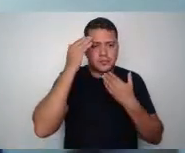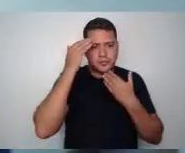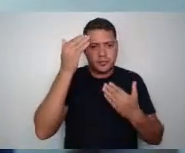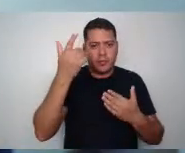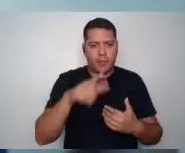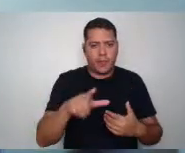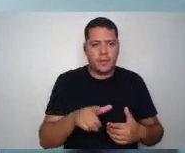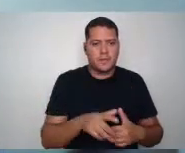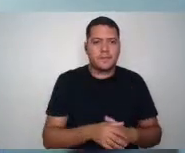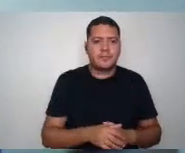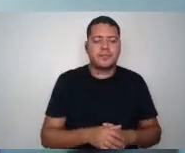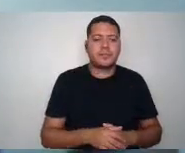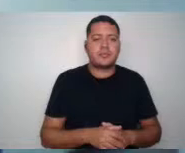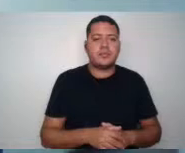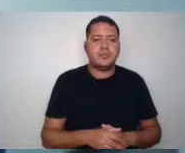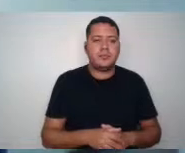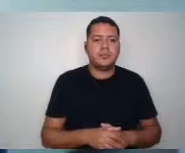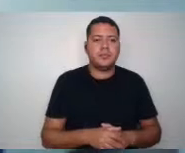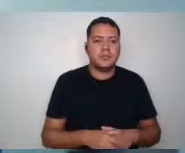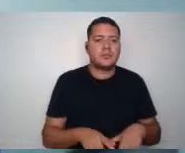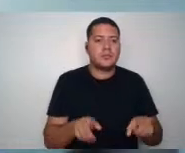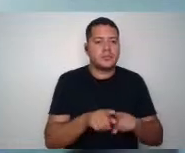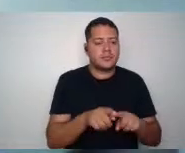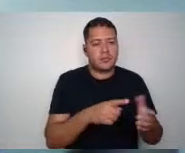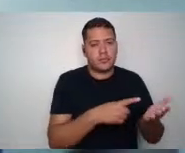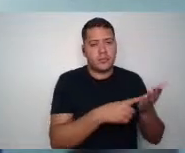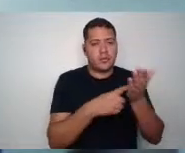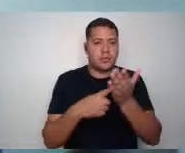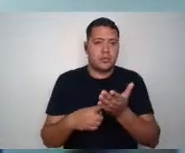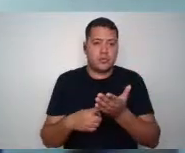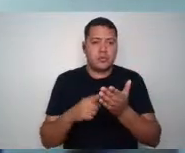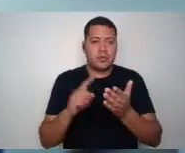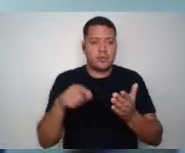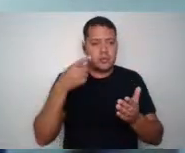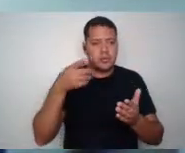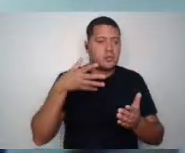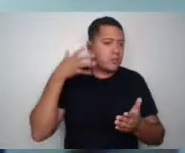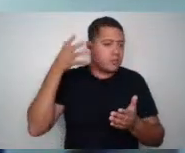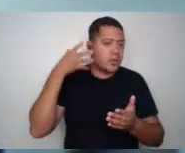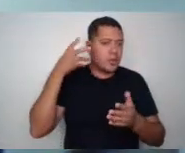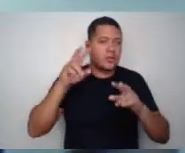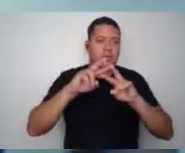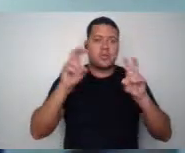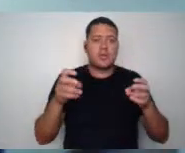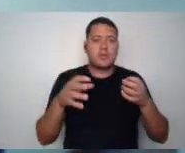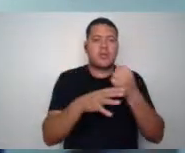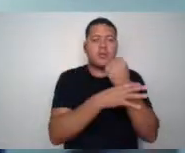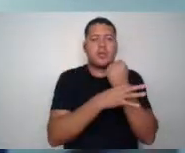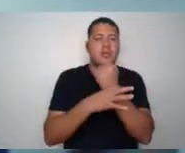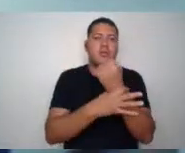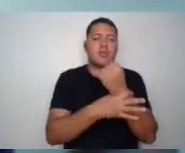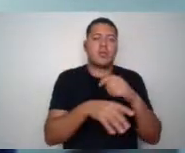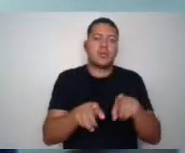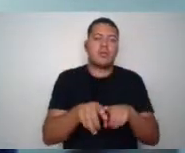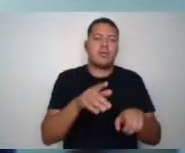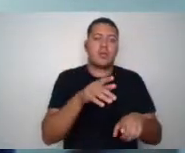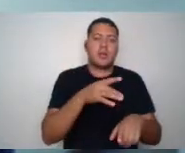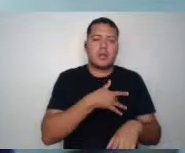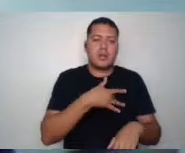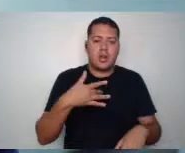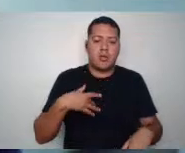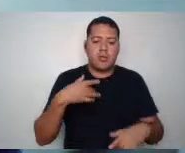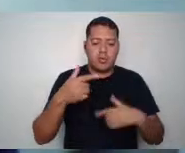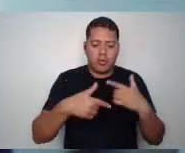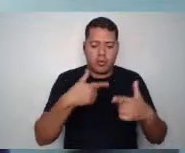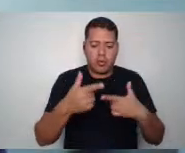Thank you once again. And now I invite the panel about